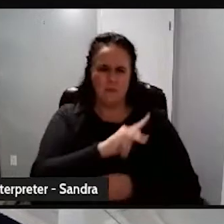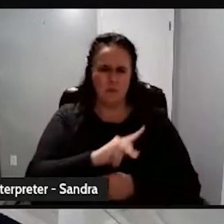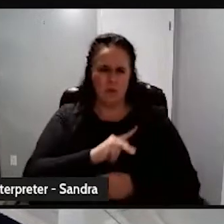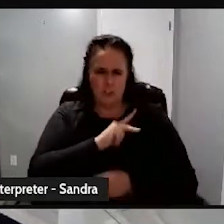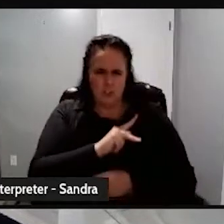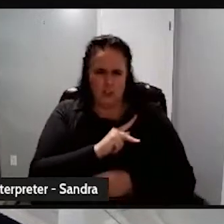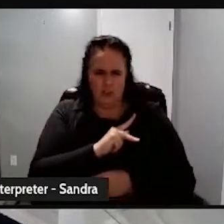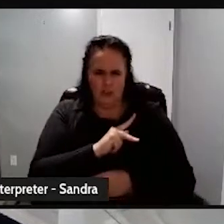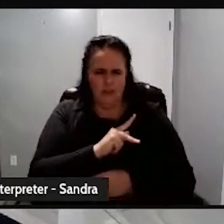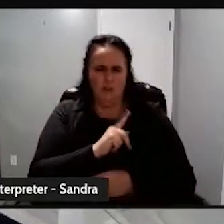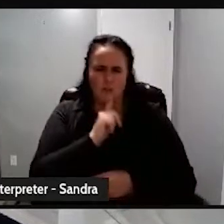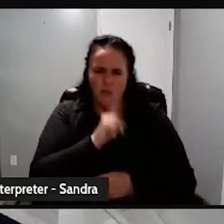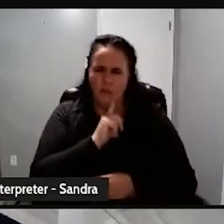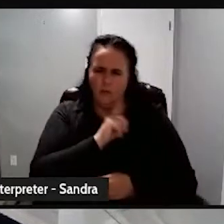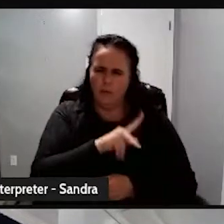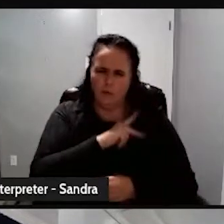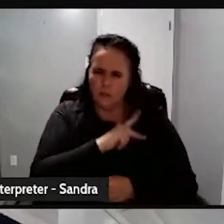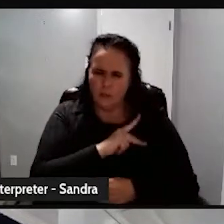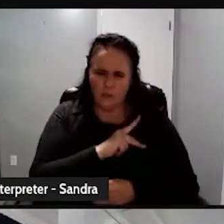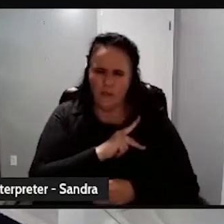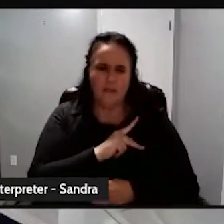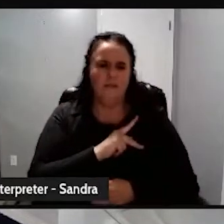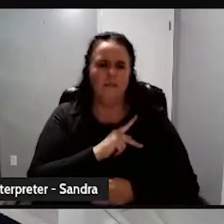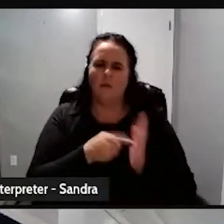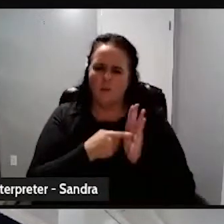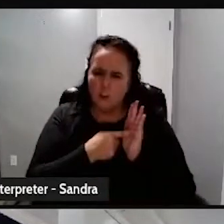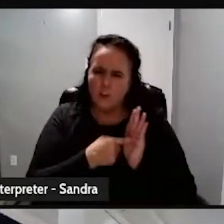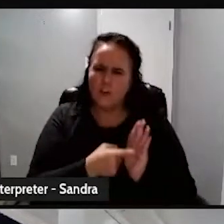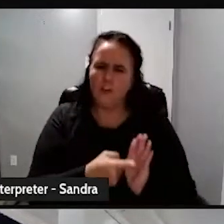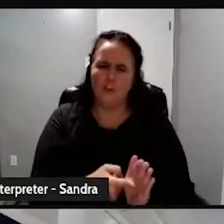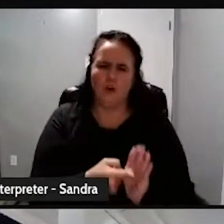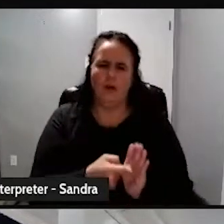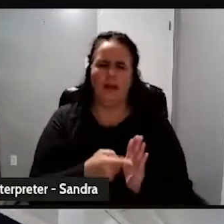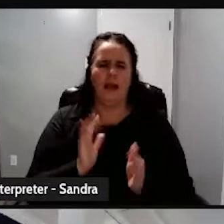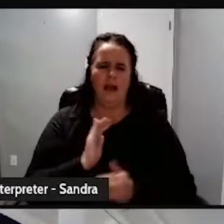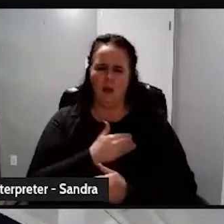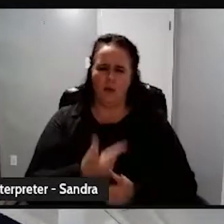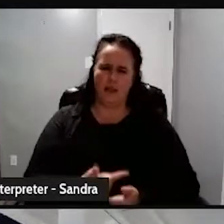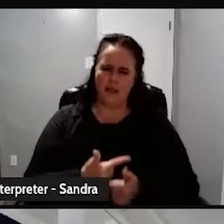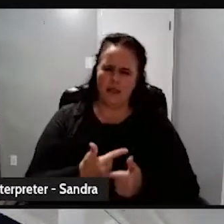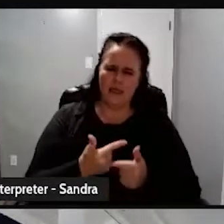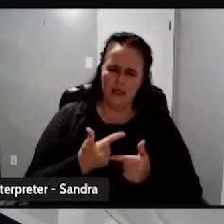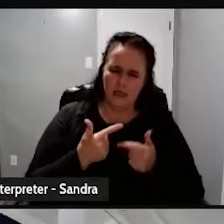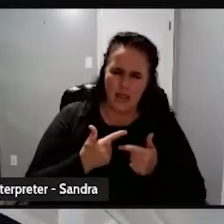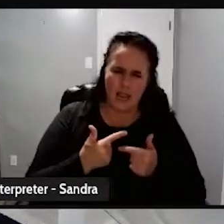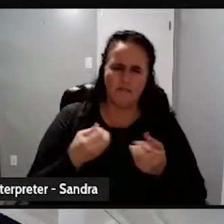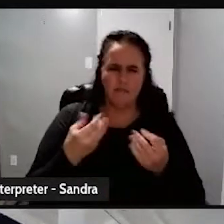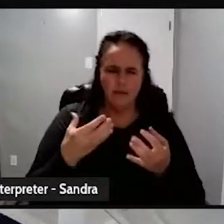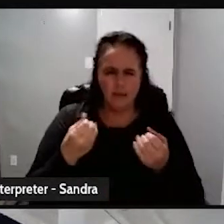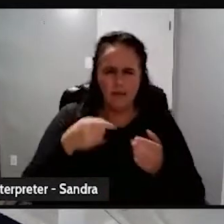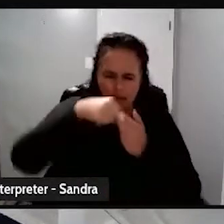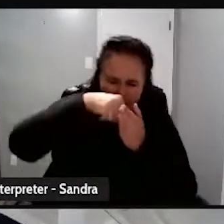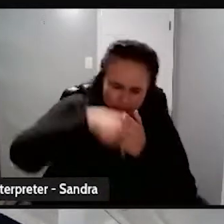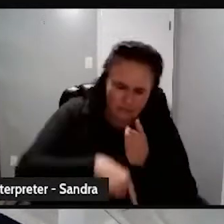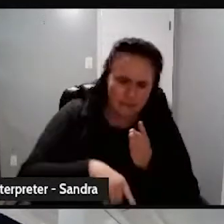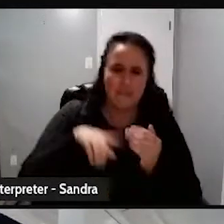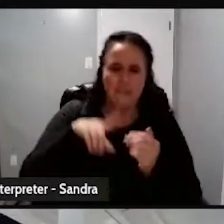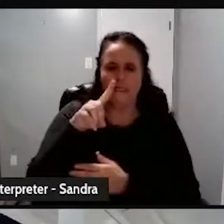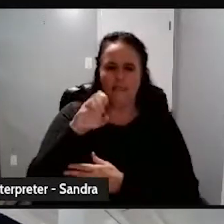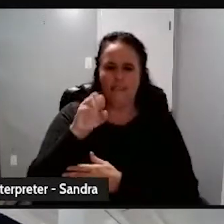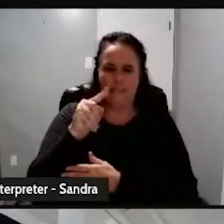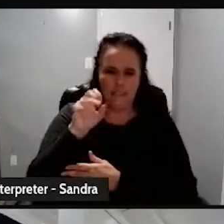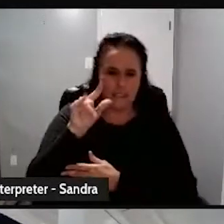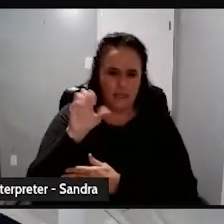We're divulging such intimate details of our lives, giving the audience insight into the mayhem